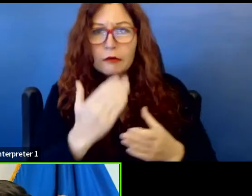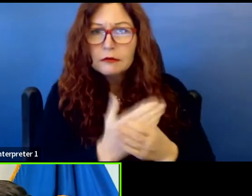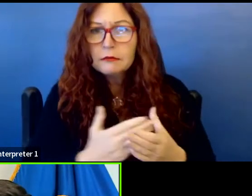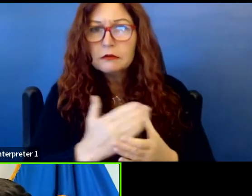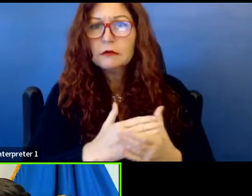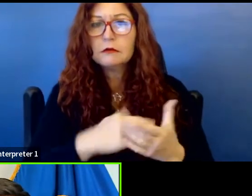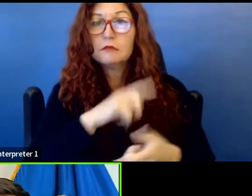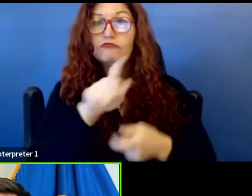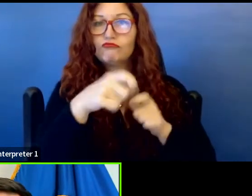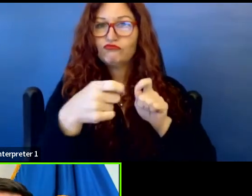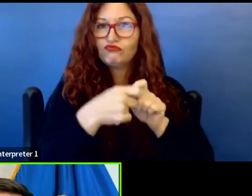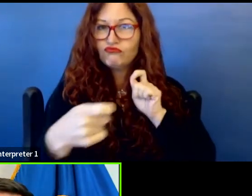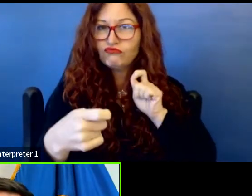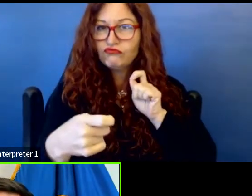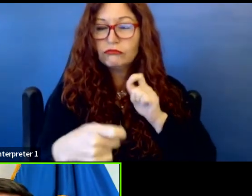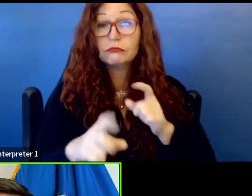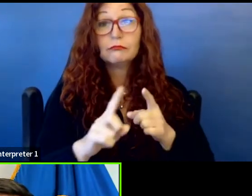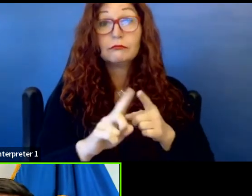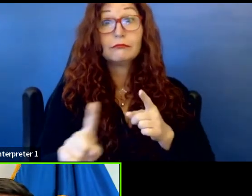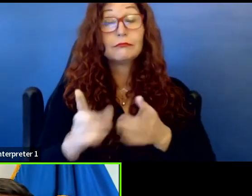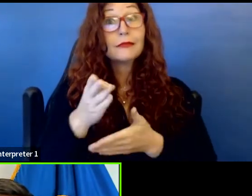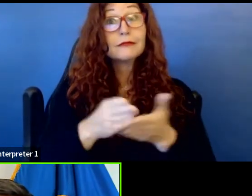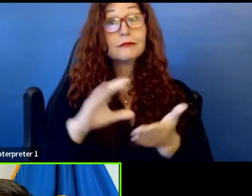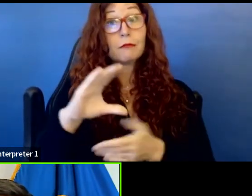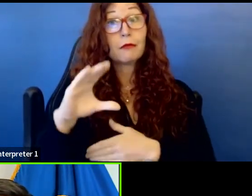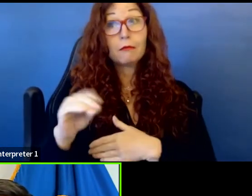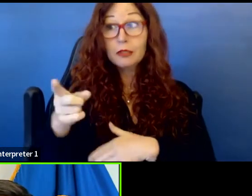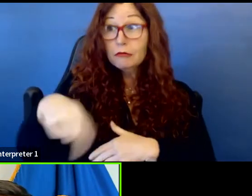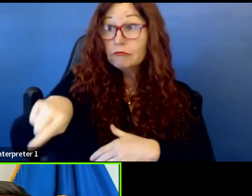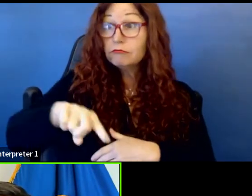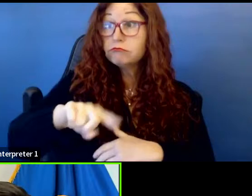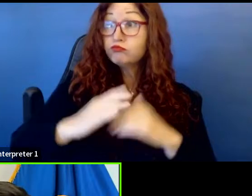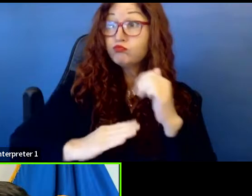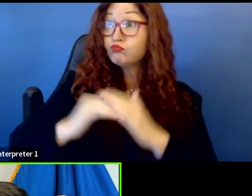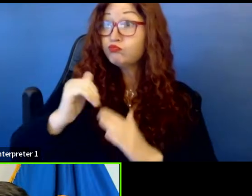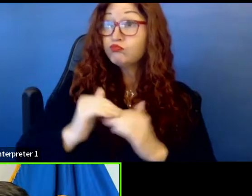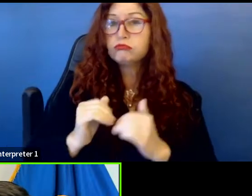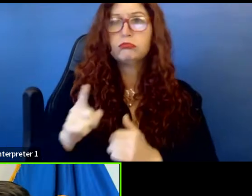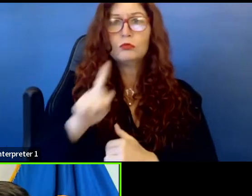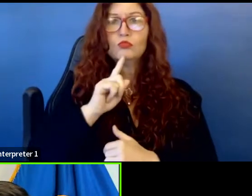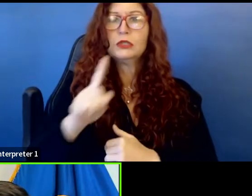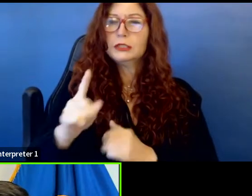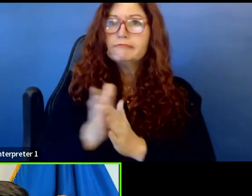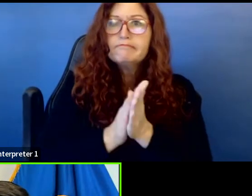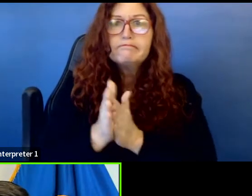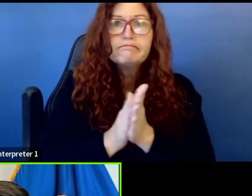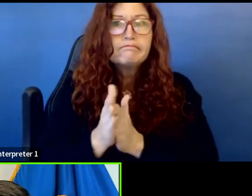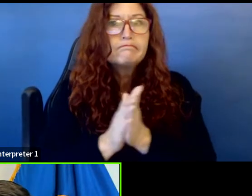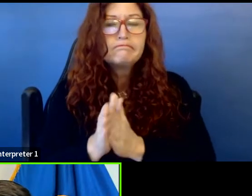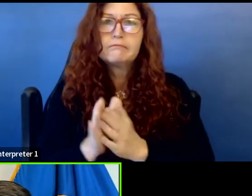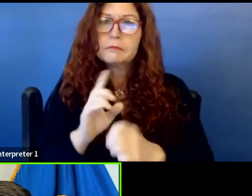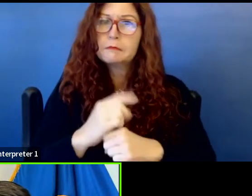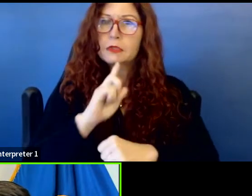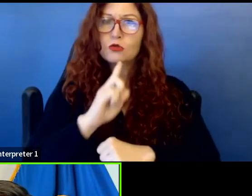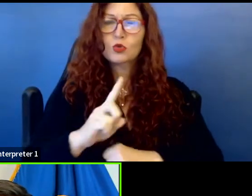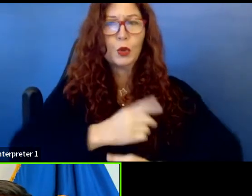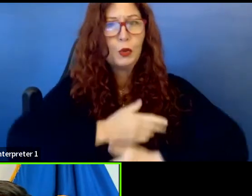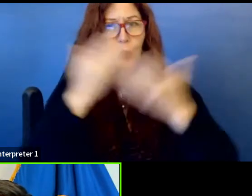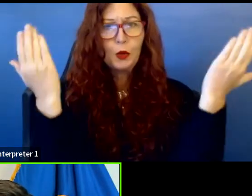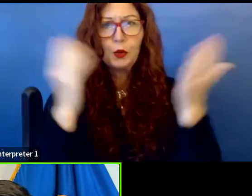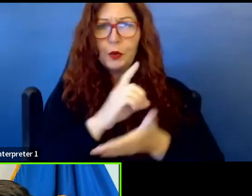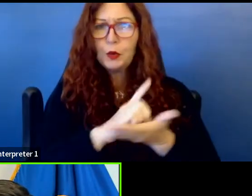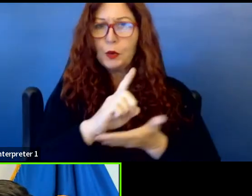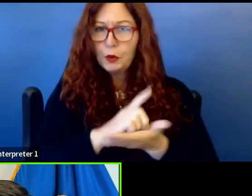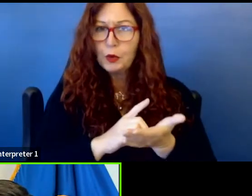proactive approach to compliance with anti-discrimination laws in recent years construction companies and their trade groups have